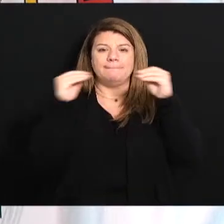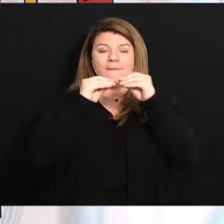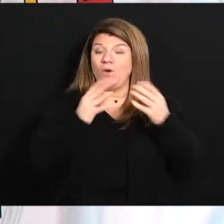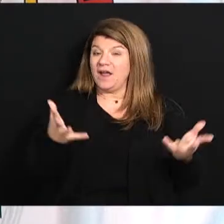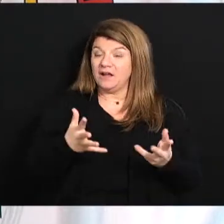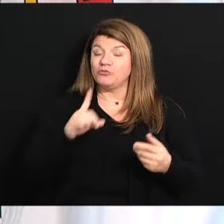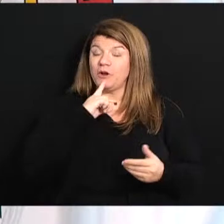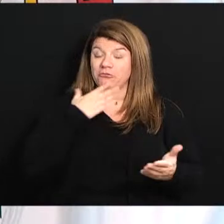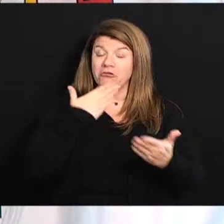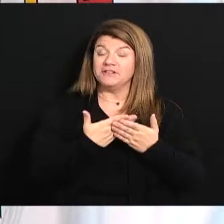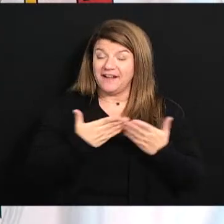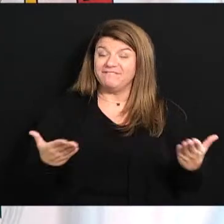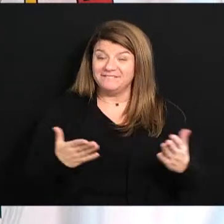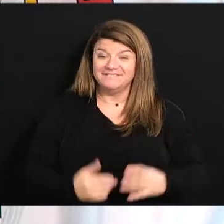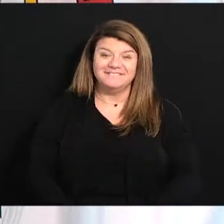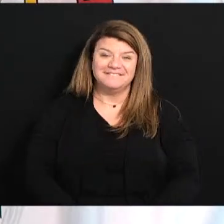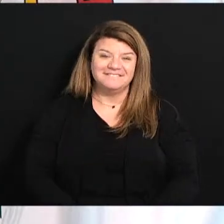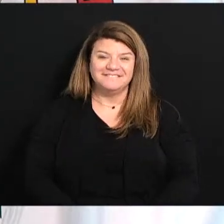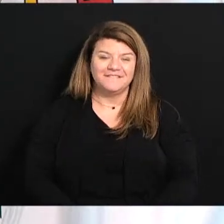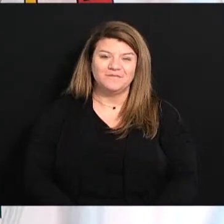good stuff, really good stuff.